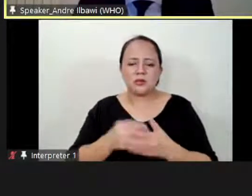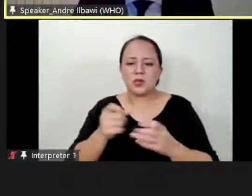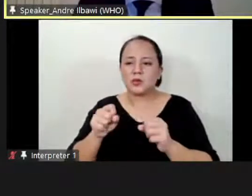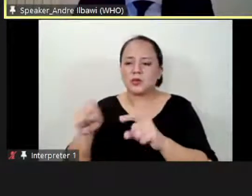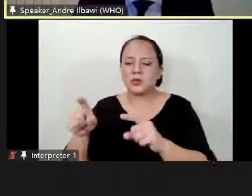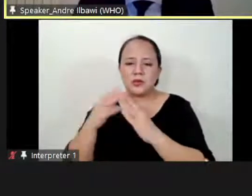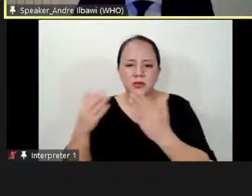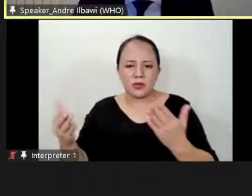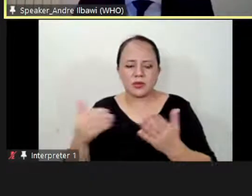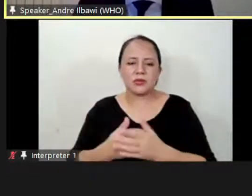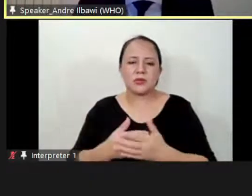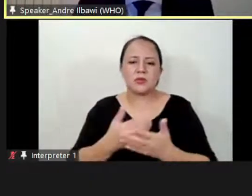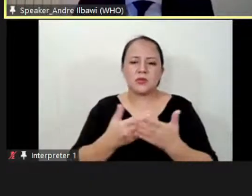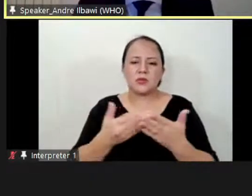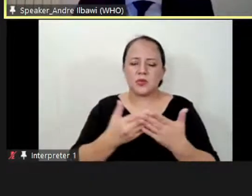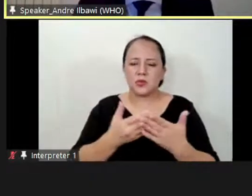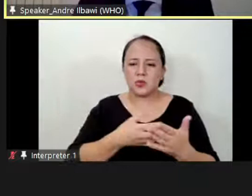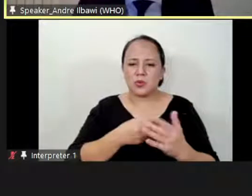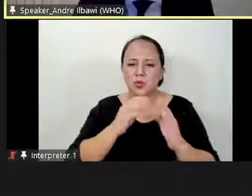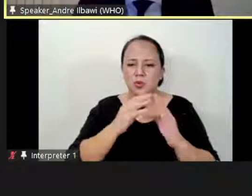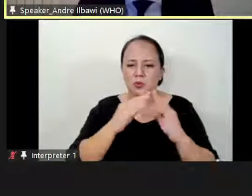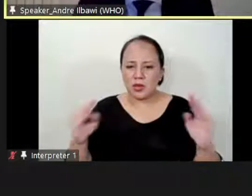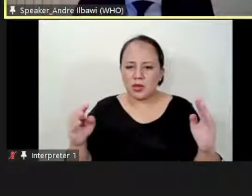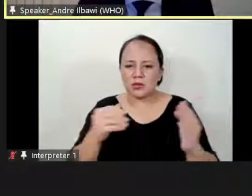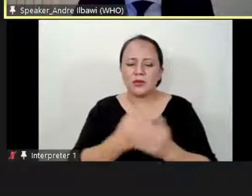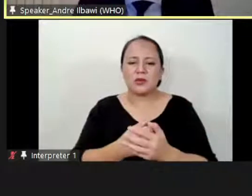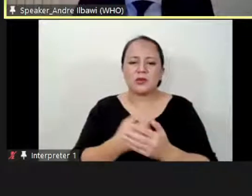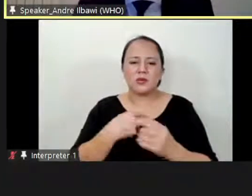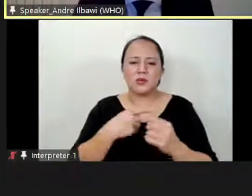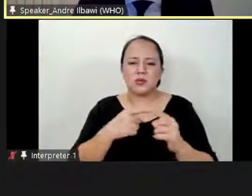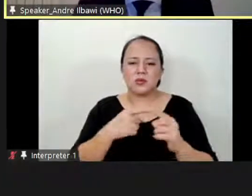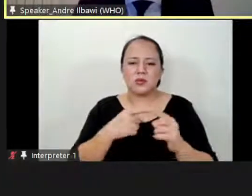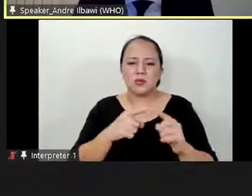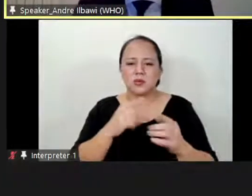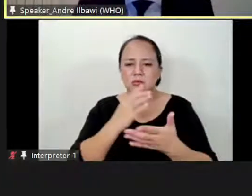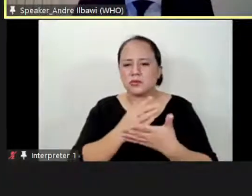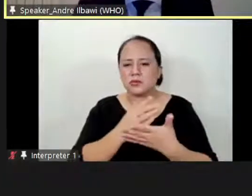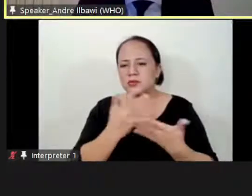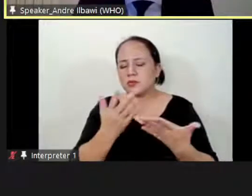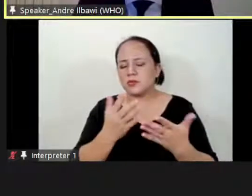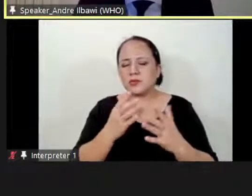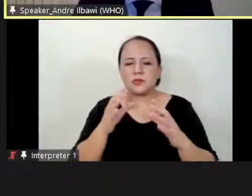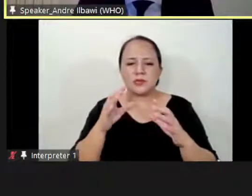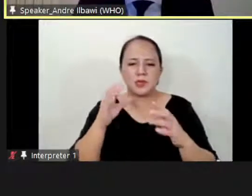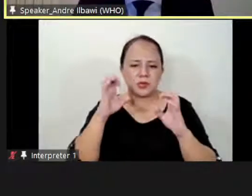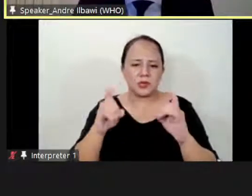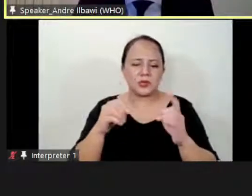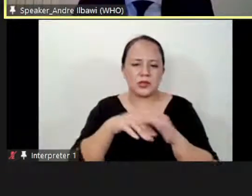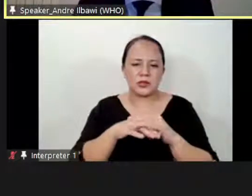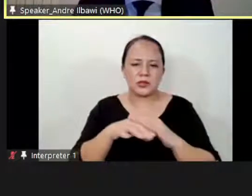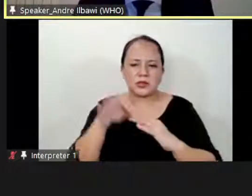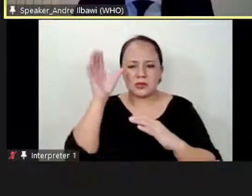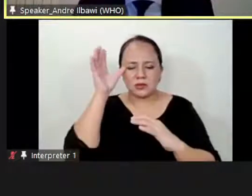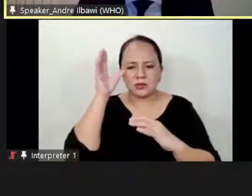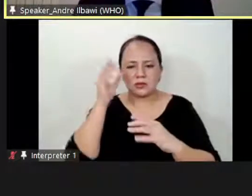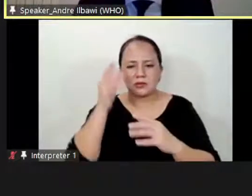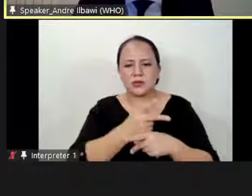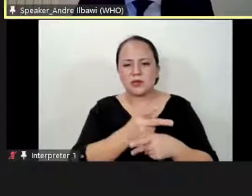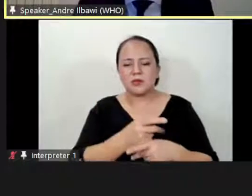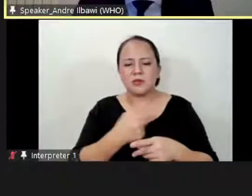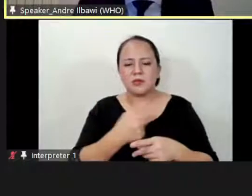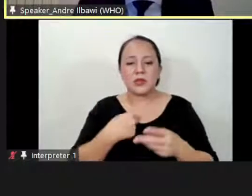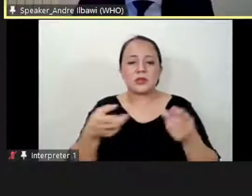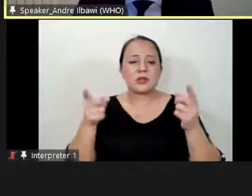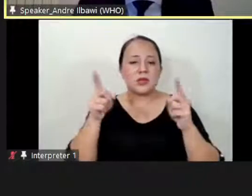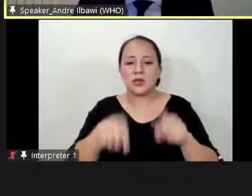sell assets. They sell their homes. They forego educational opportunities so that they can access cancer care. And this isn't happening for